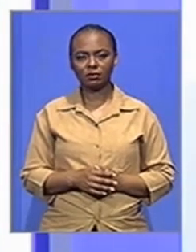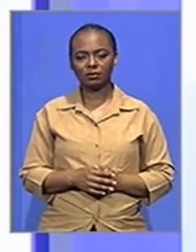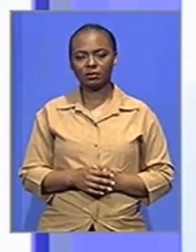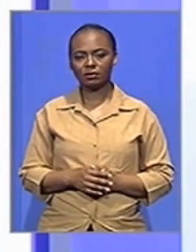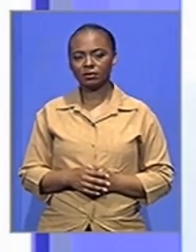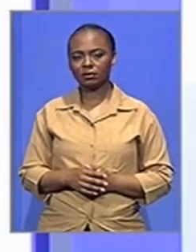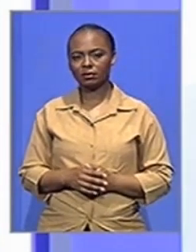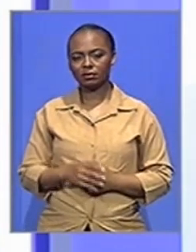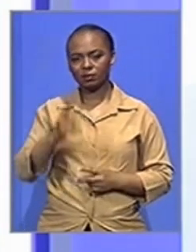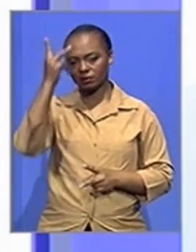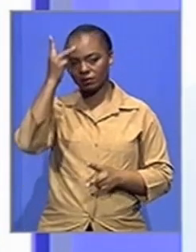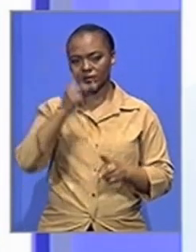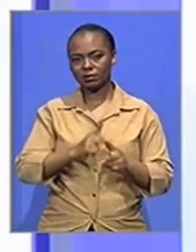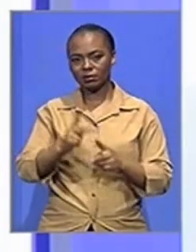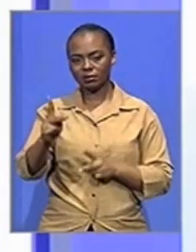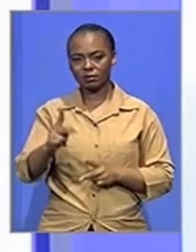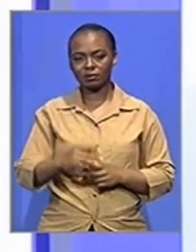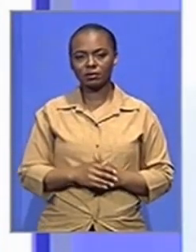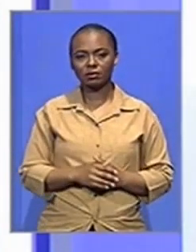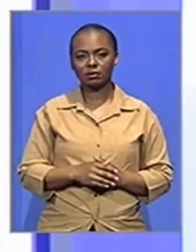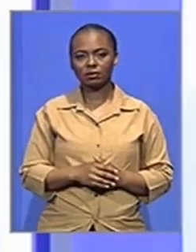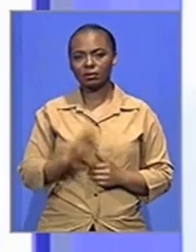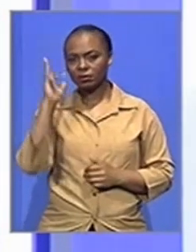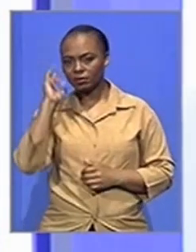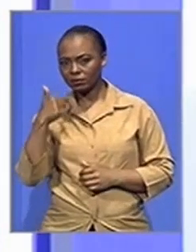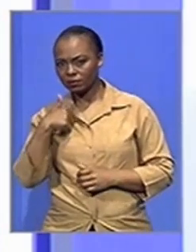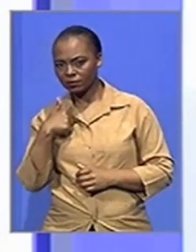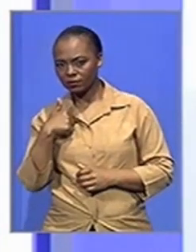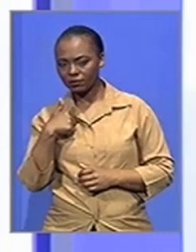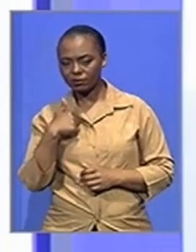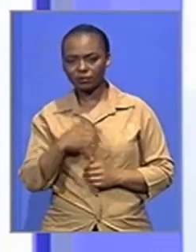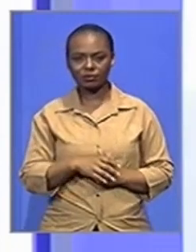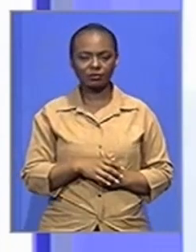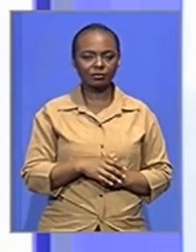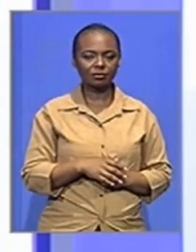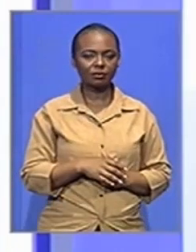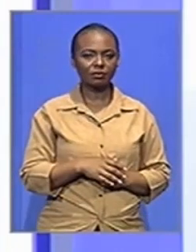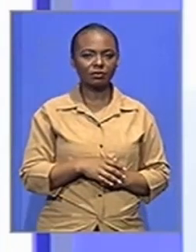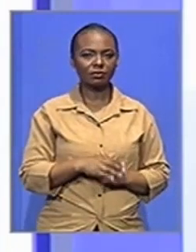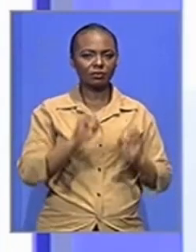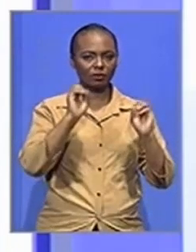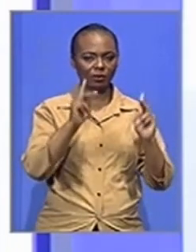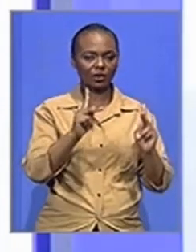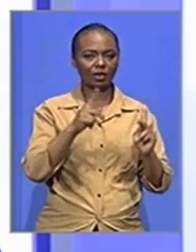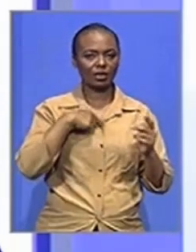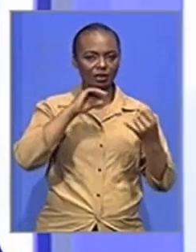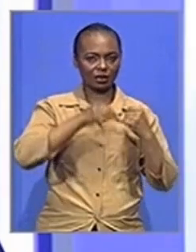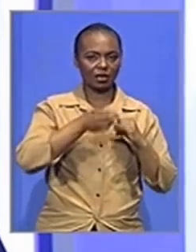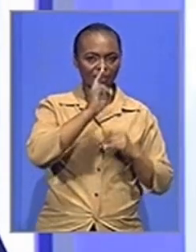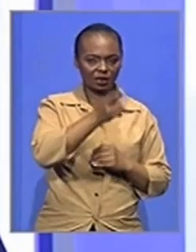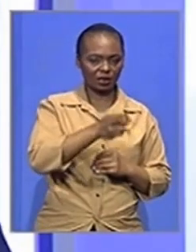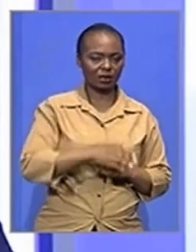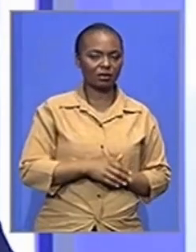Prof. Nkare ya Carter from studio Haitlak mo rona mo. Ere ke go leke gape Prof, ga ke itse gore o tla